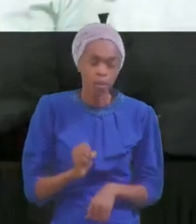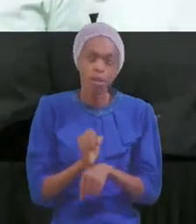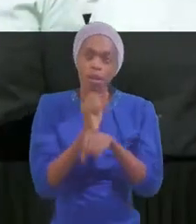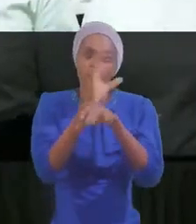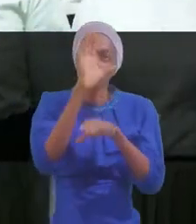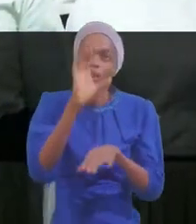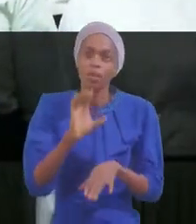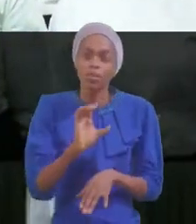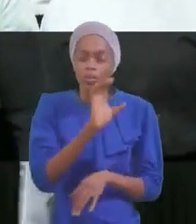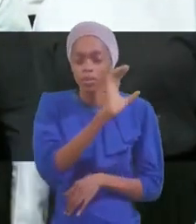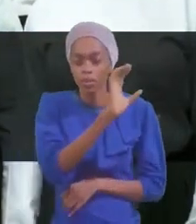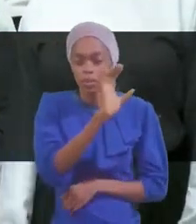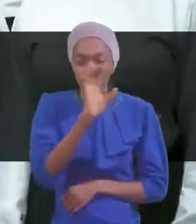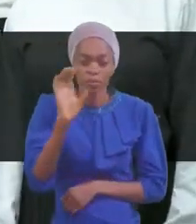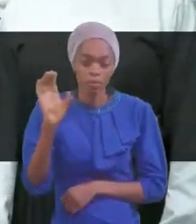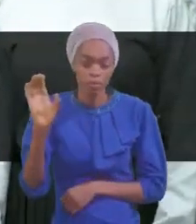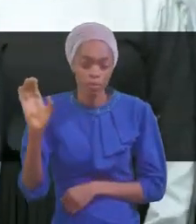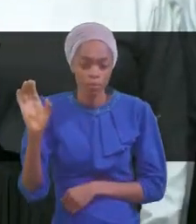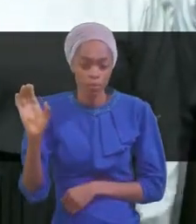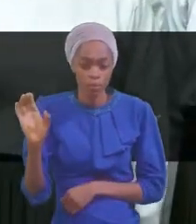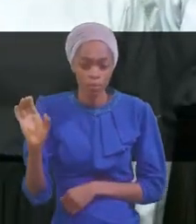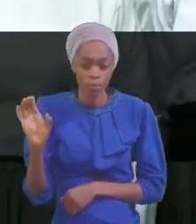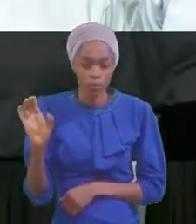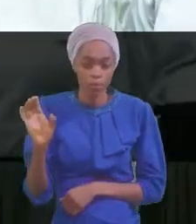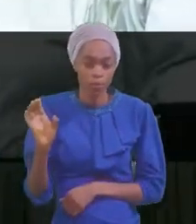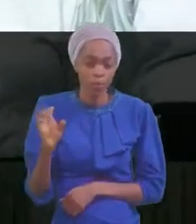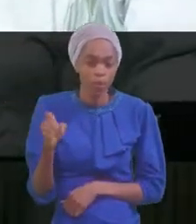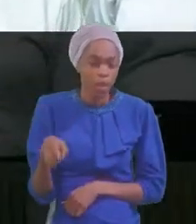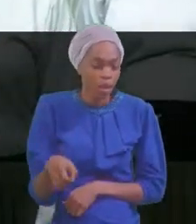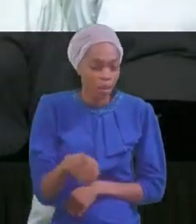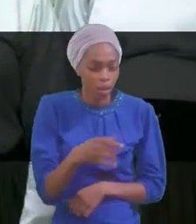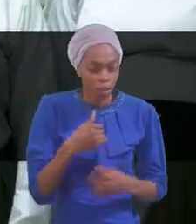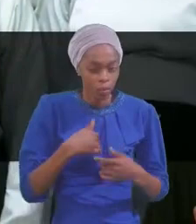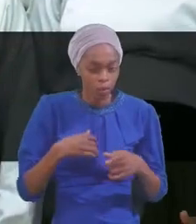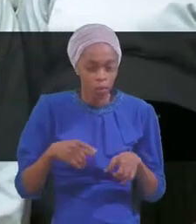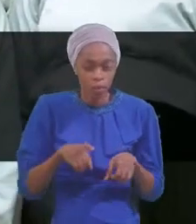on Calvary. Jesus died on Calvary.